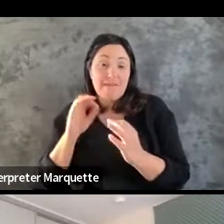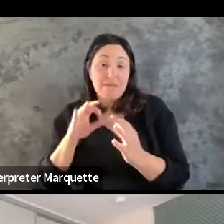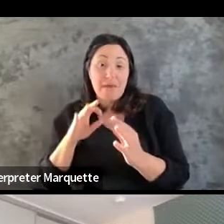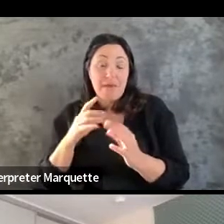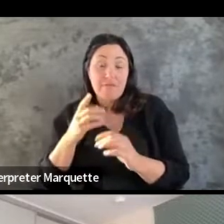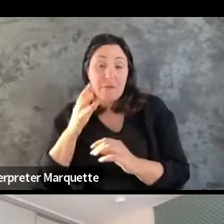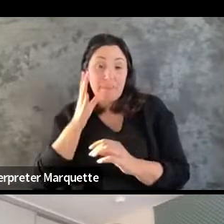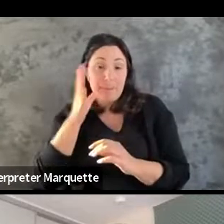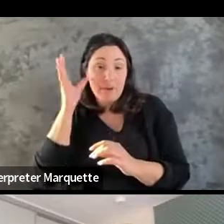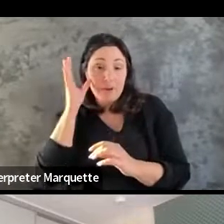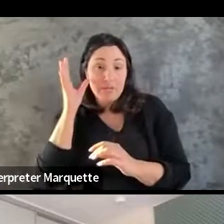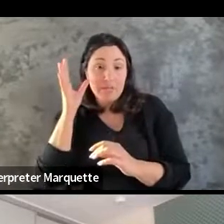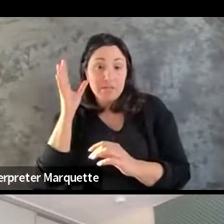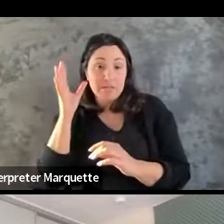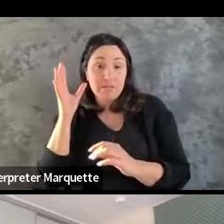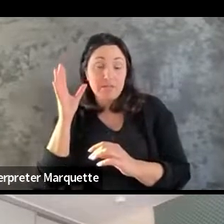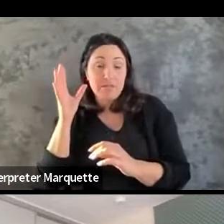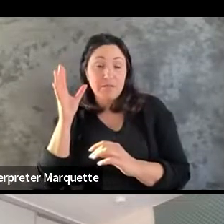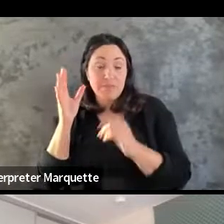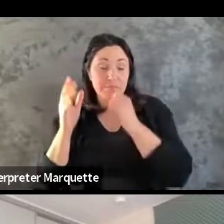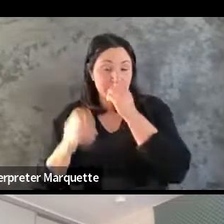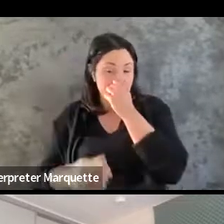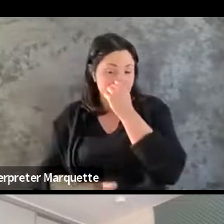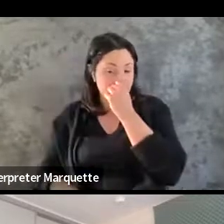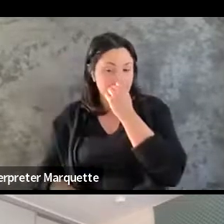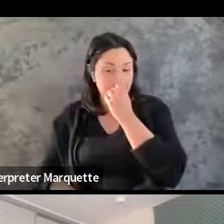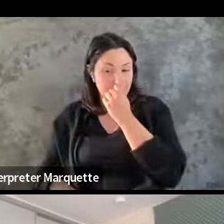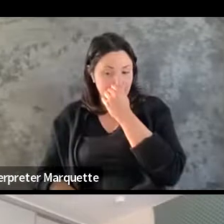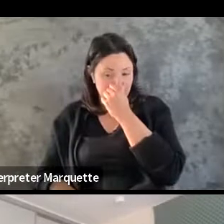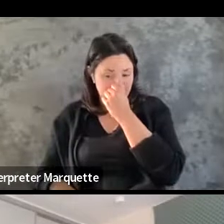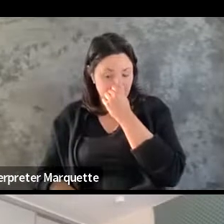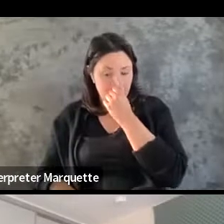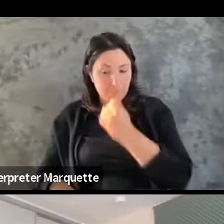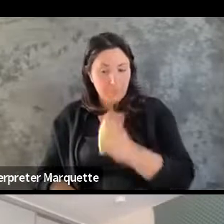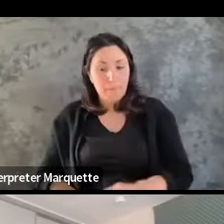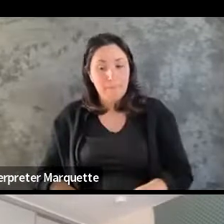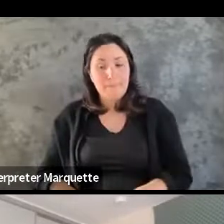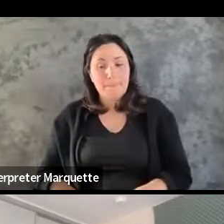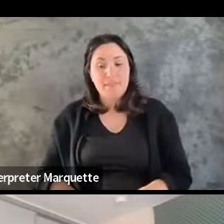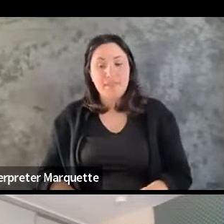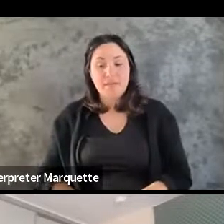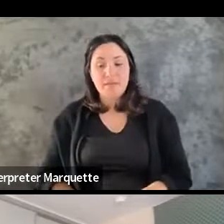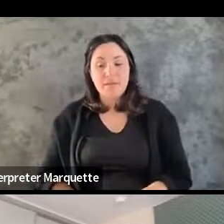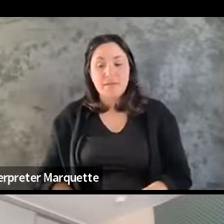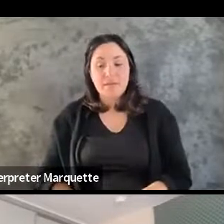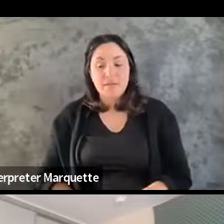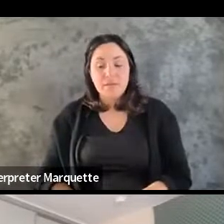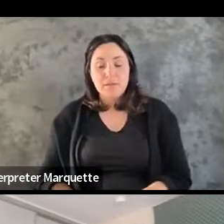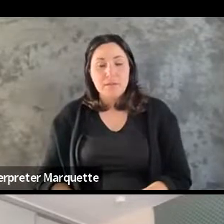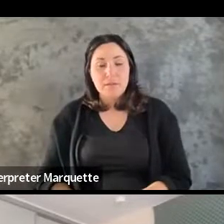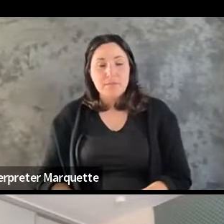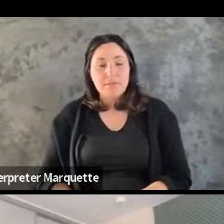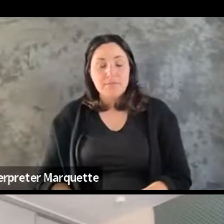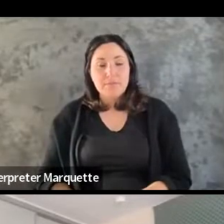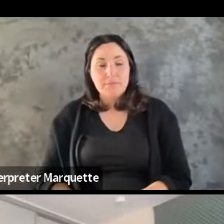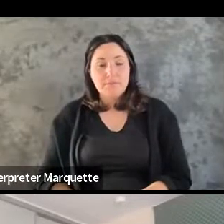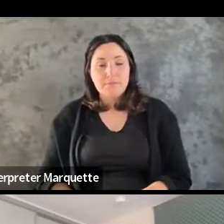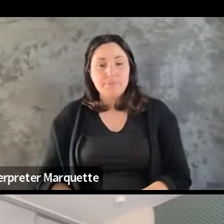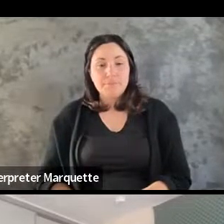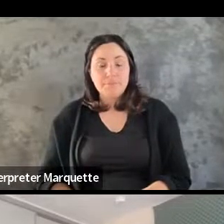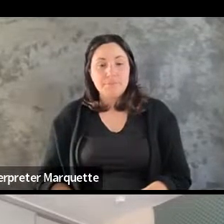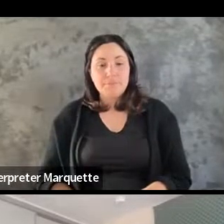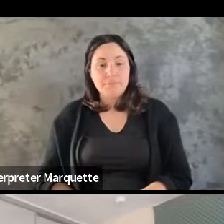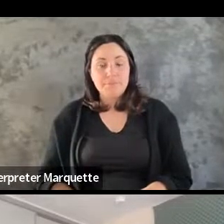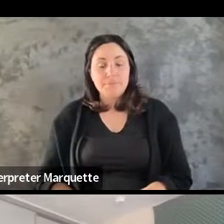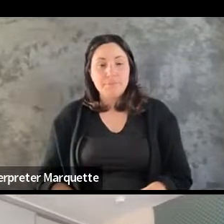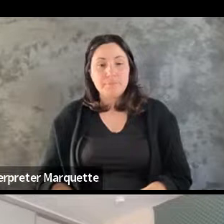have experience that should perhaps direct or could help where the program's directed.